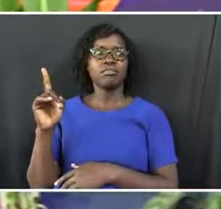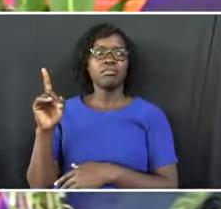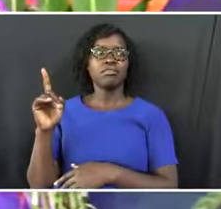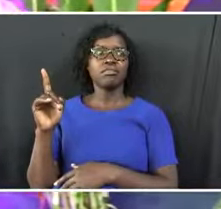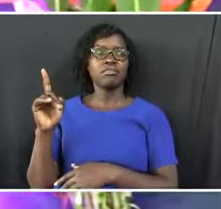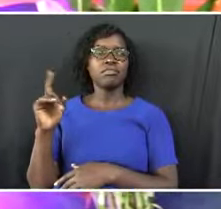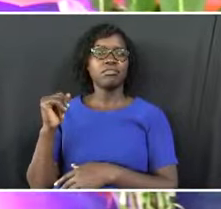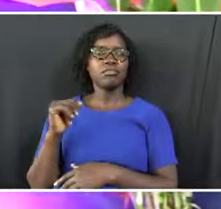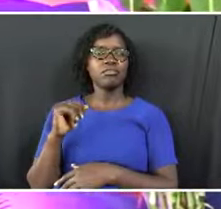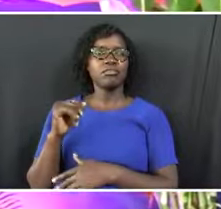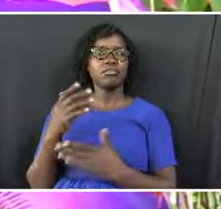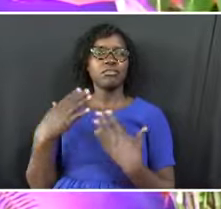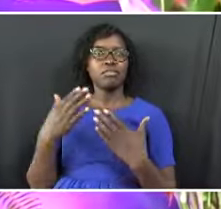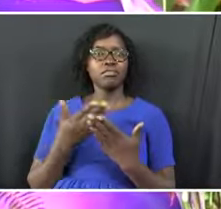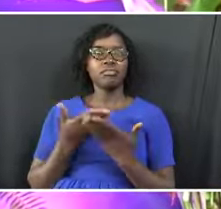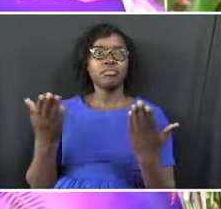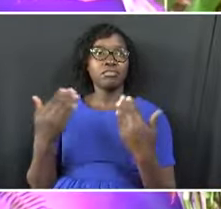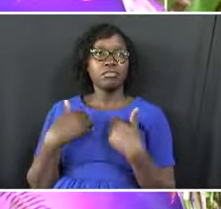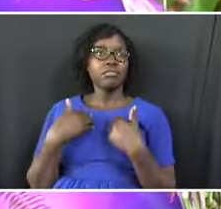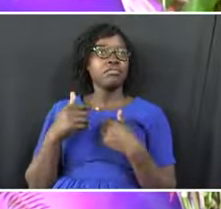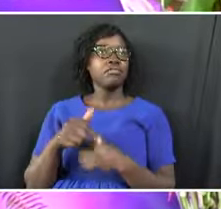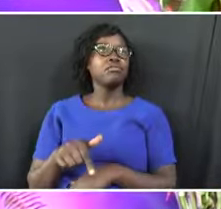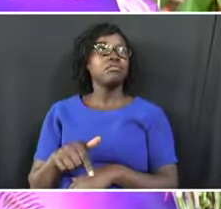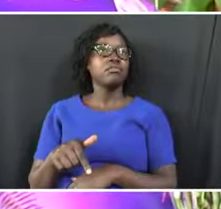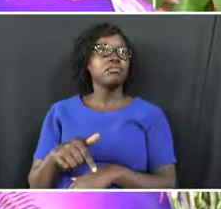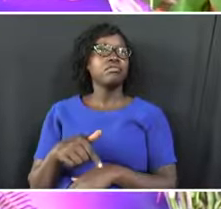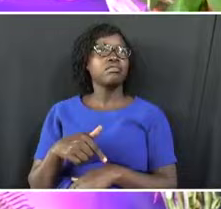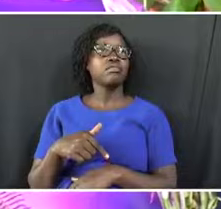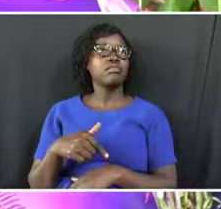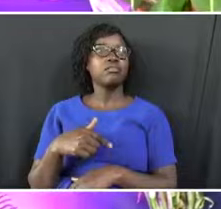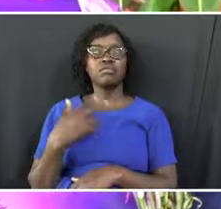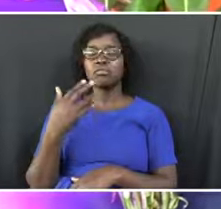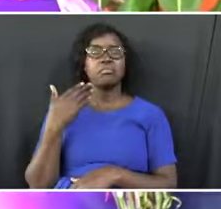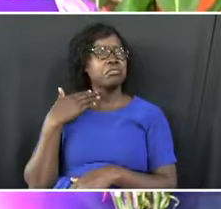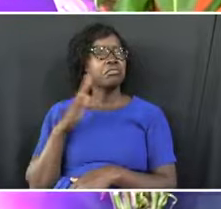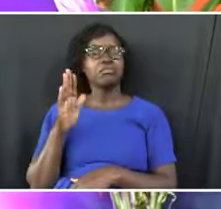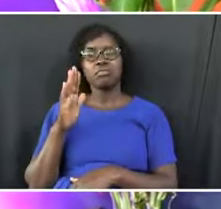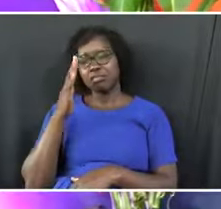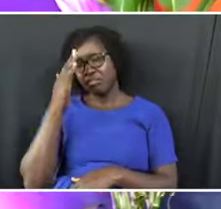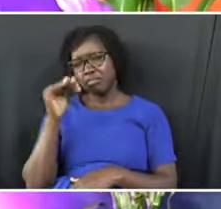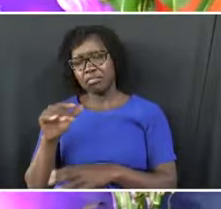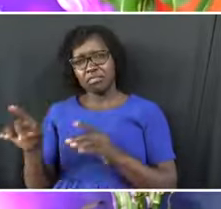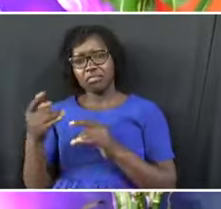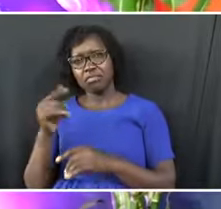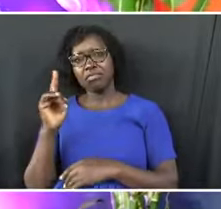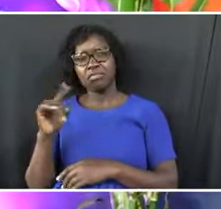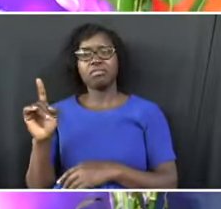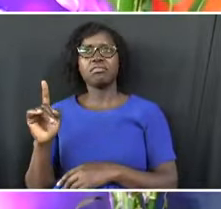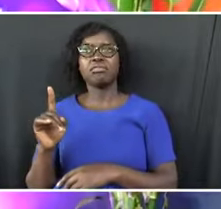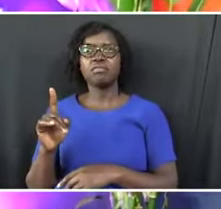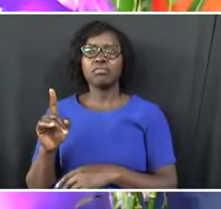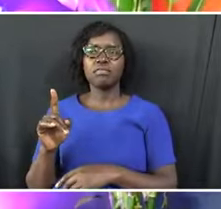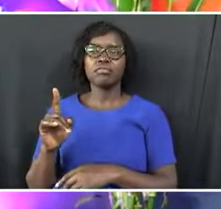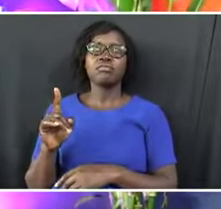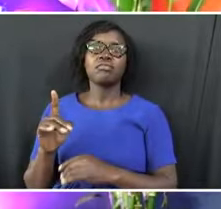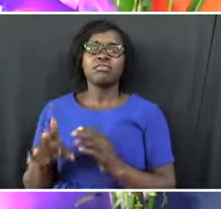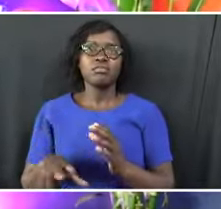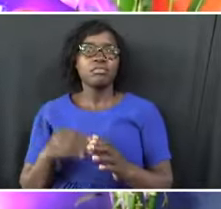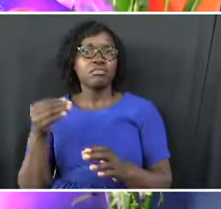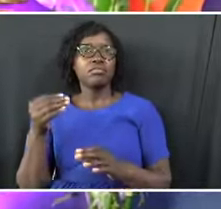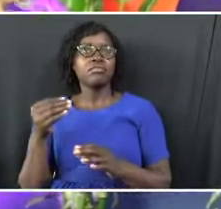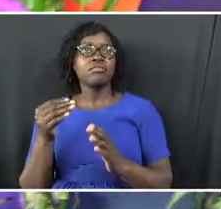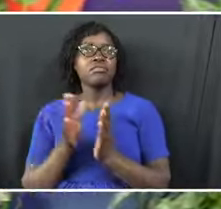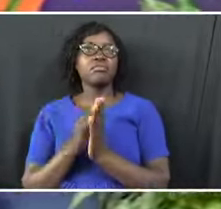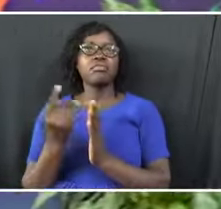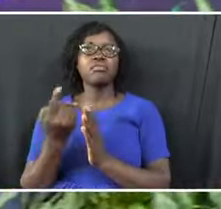You know, there are people today who are hated because they do what is right. And I'm finding that the